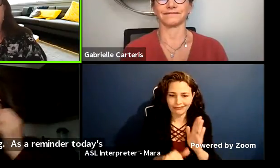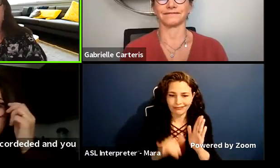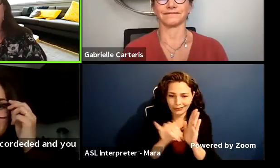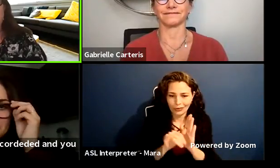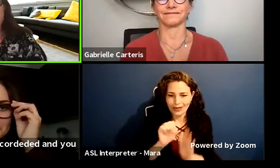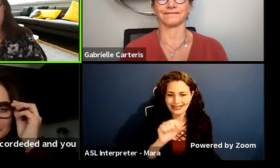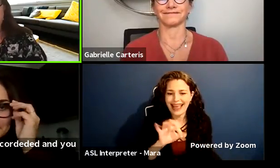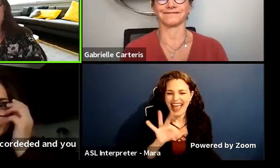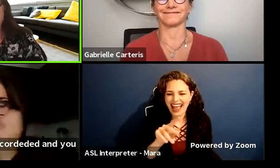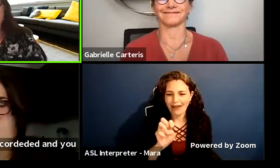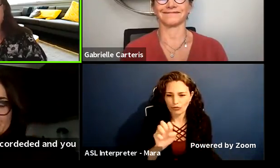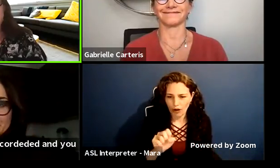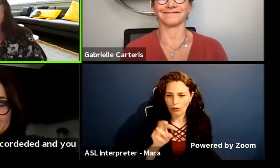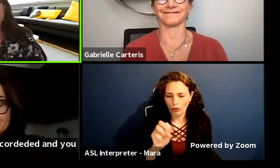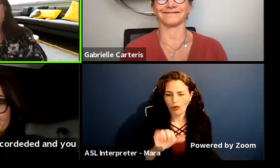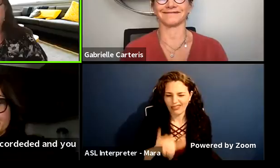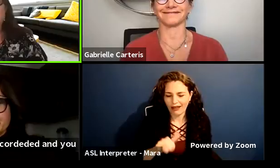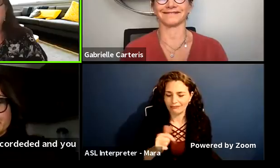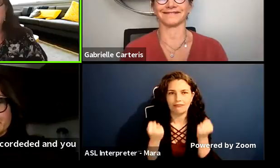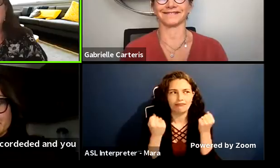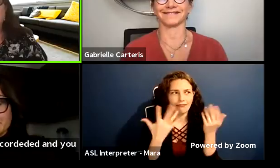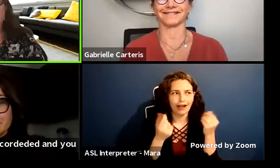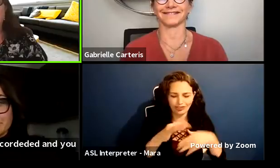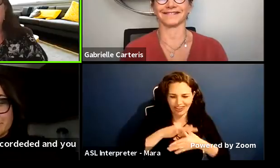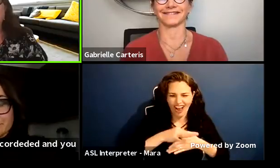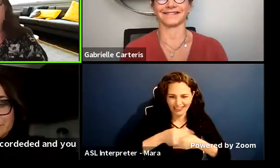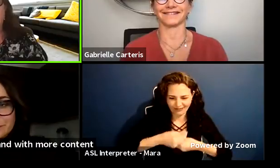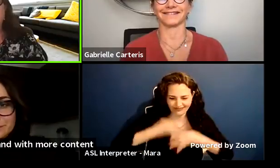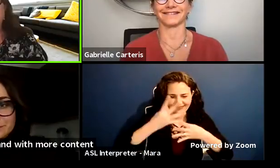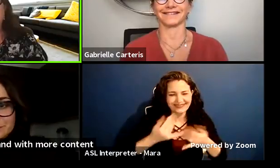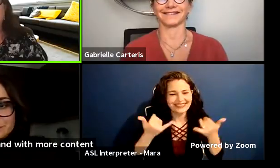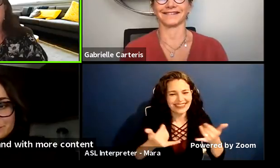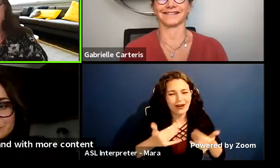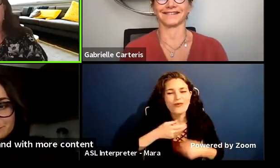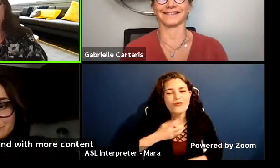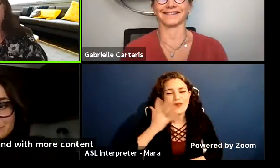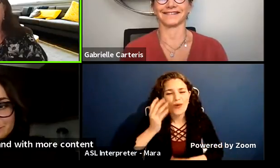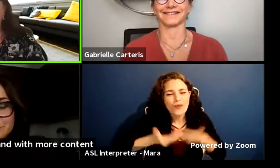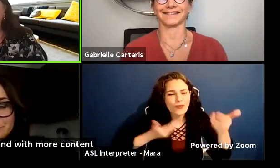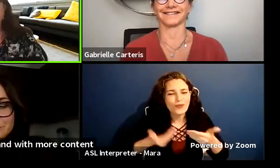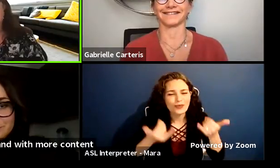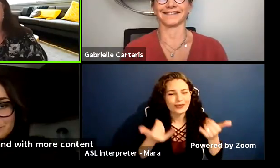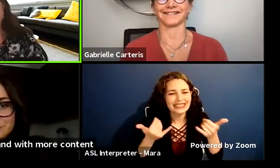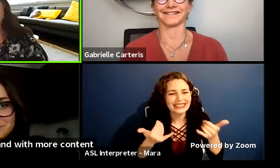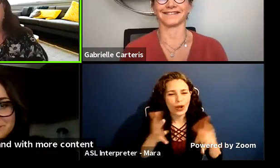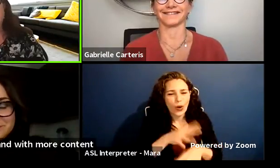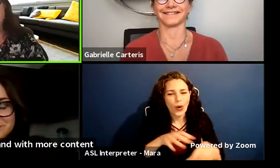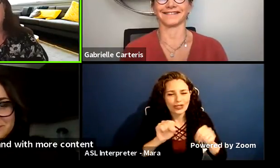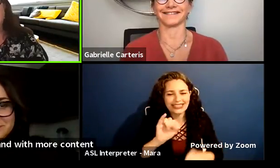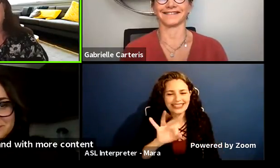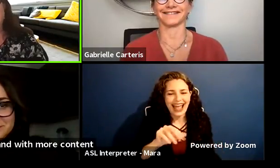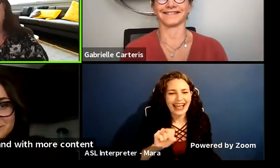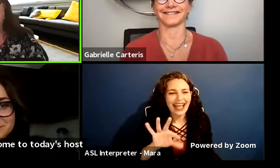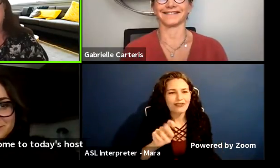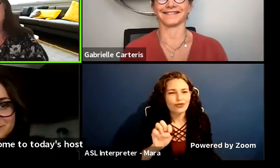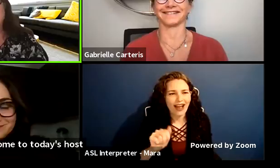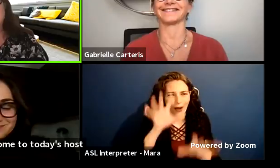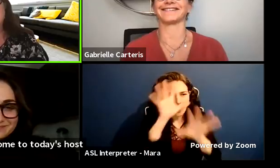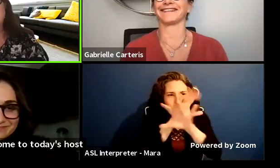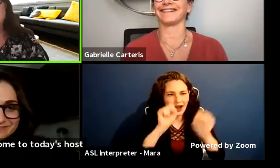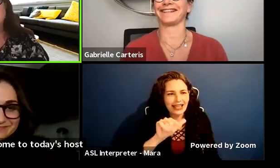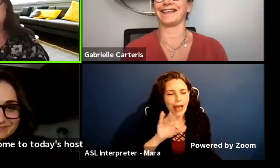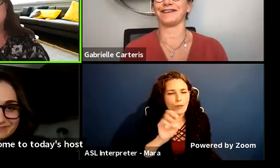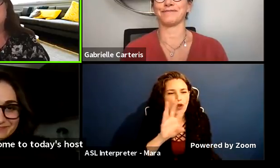with a lot more great content. Now, please give a warm welcome to today's host, SAG-AFTRA President Gabrielle